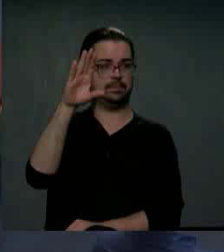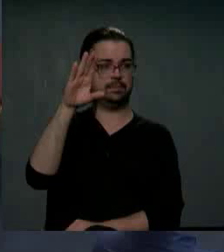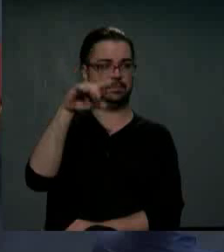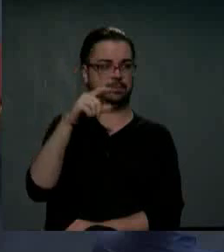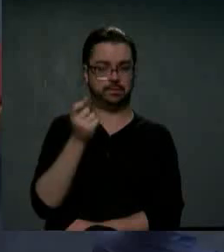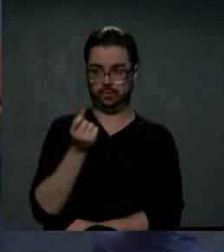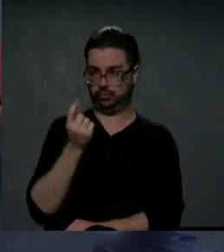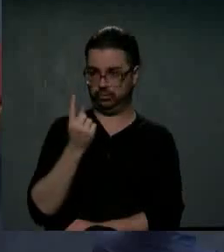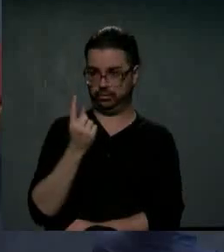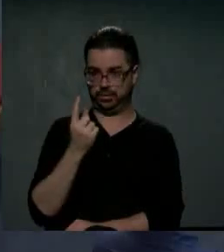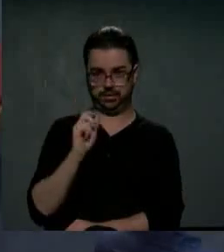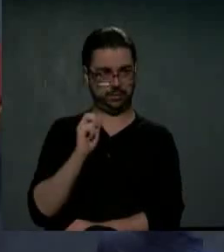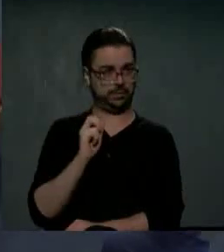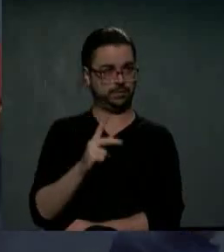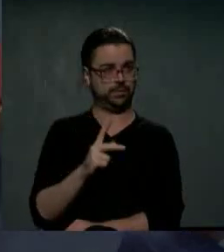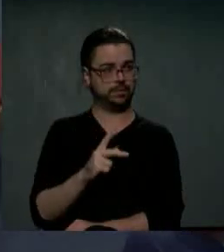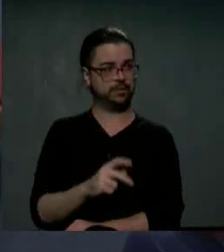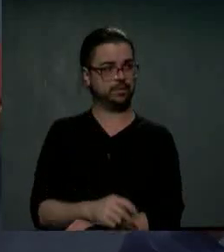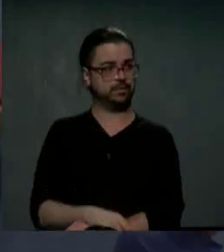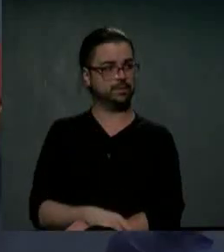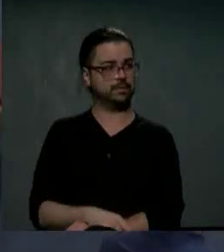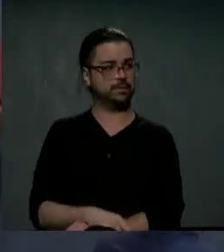Okay.